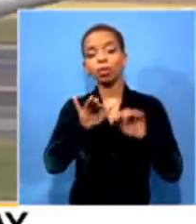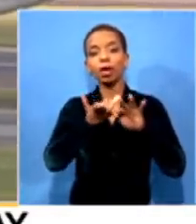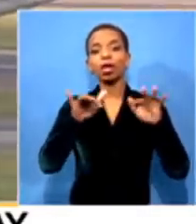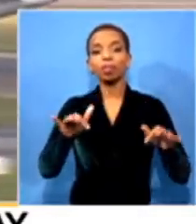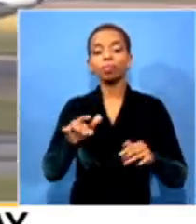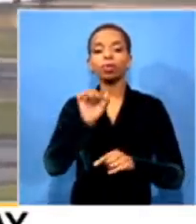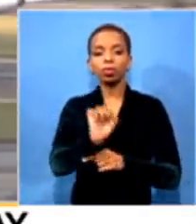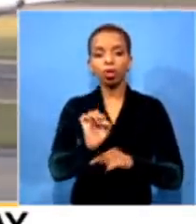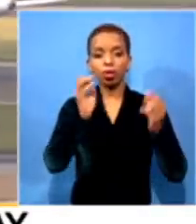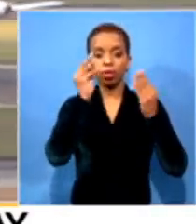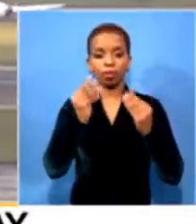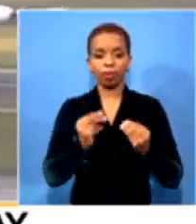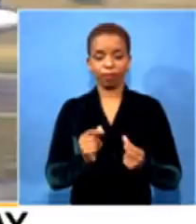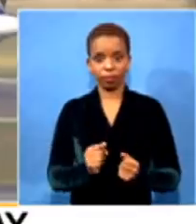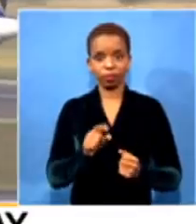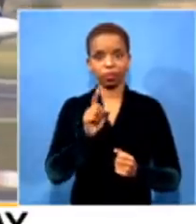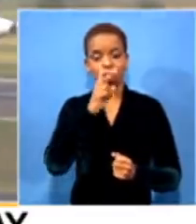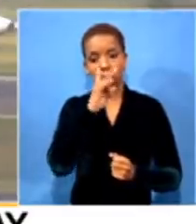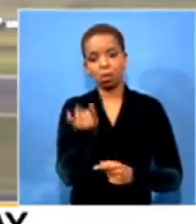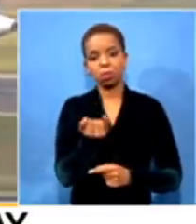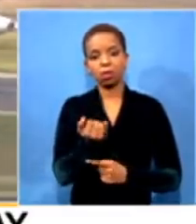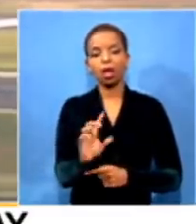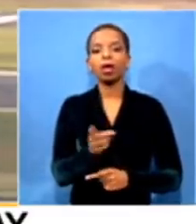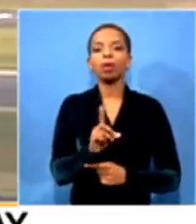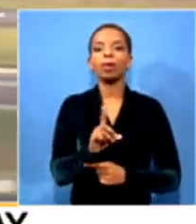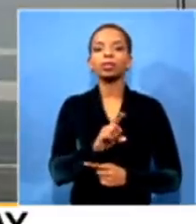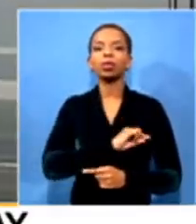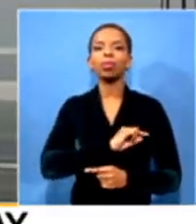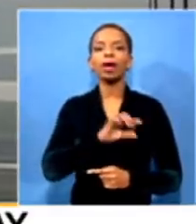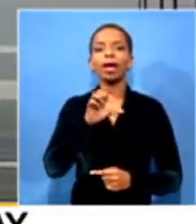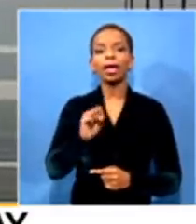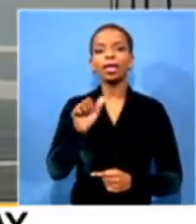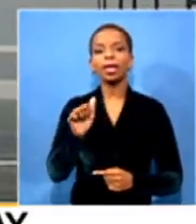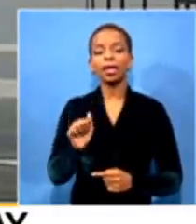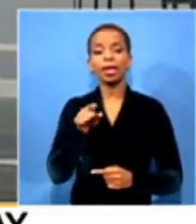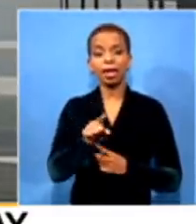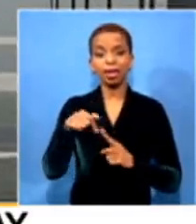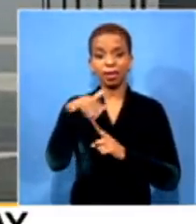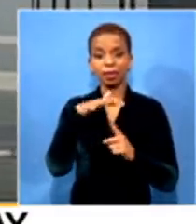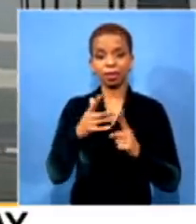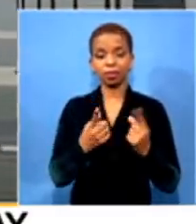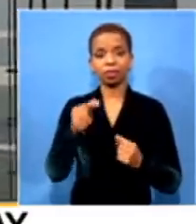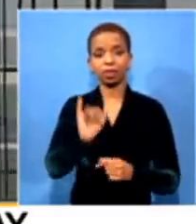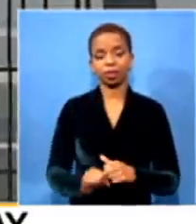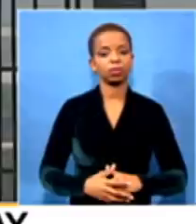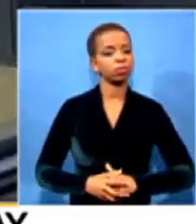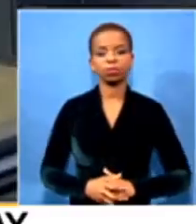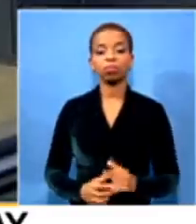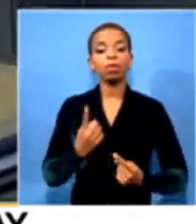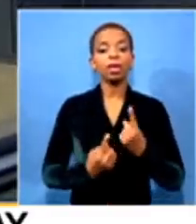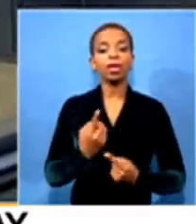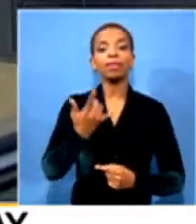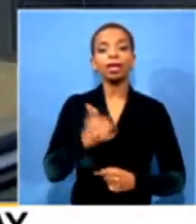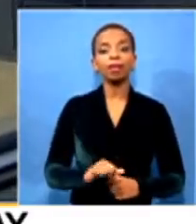statements look like. SAA was not in the business of doing that. And also, even if it was, the way the banks tend to do things is that they'd